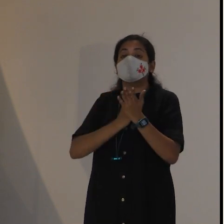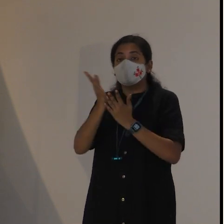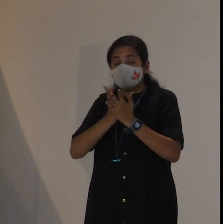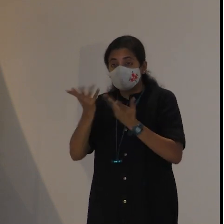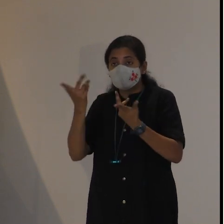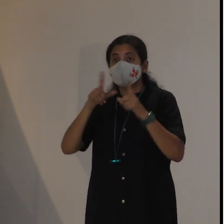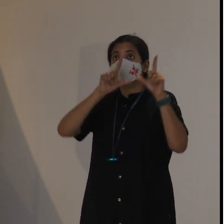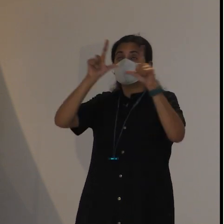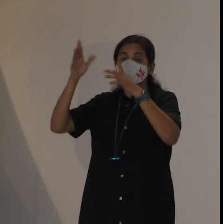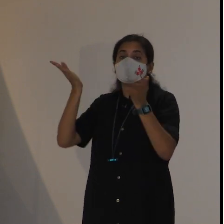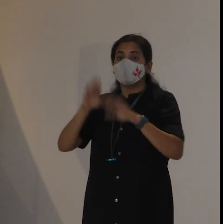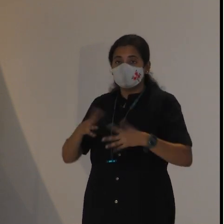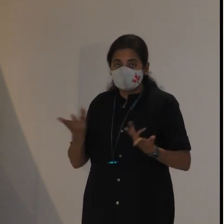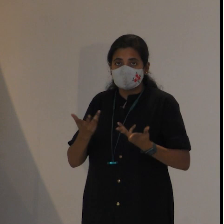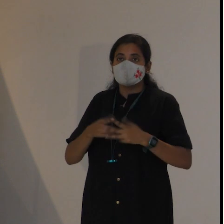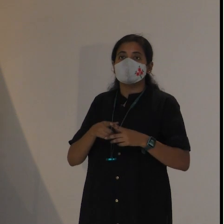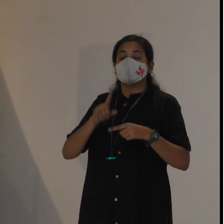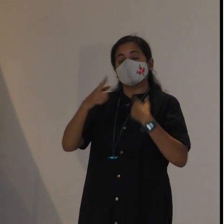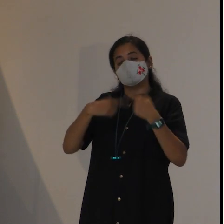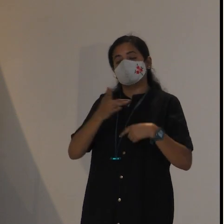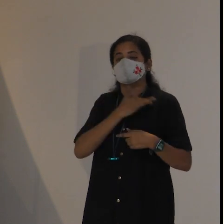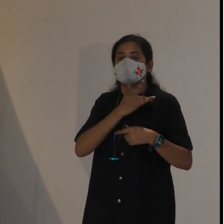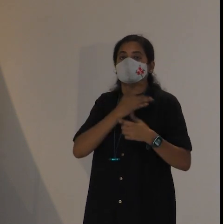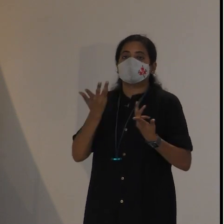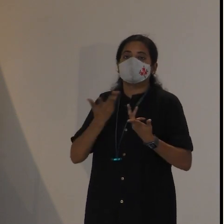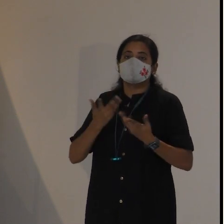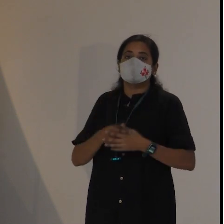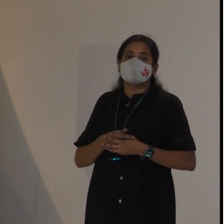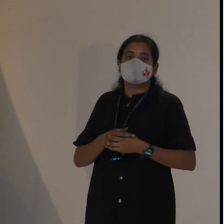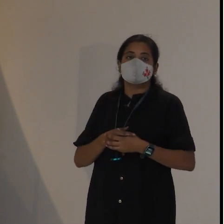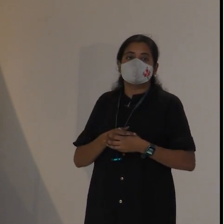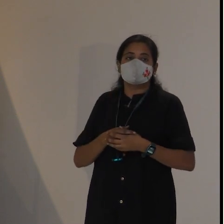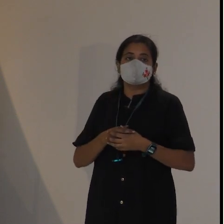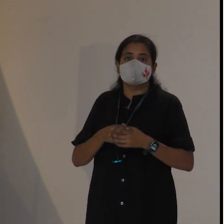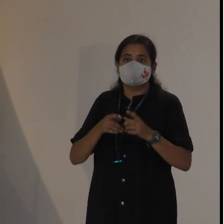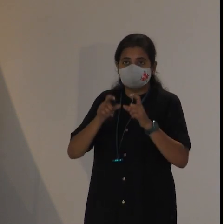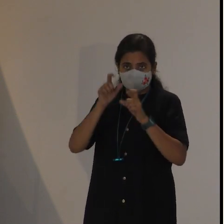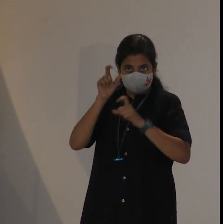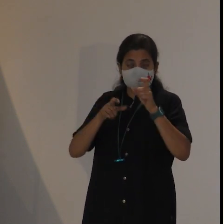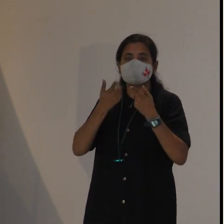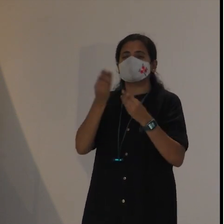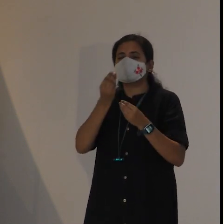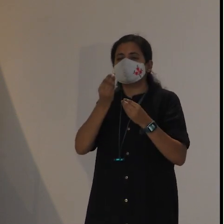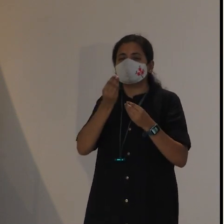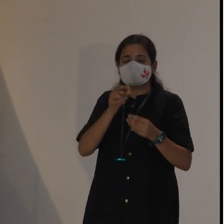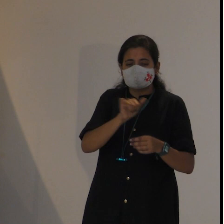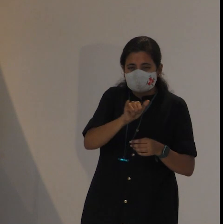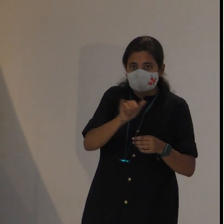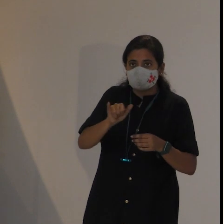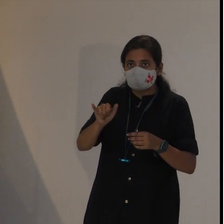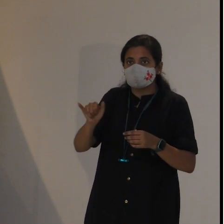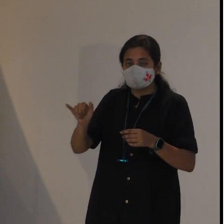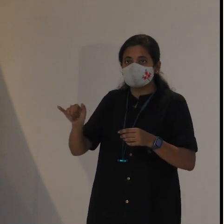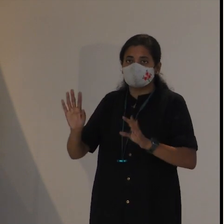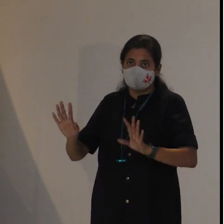the museum. And with all of these choices, what came back was the fact that we would be clubbing together very similar objects and would become